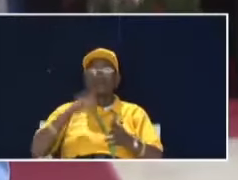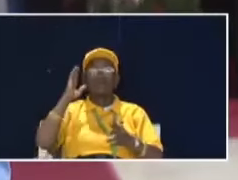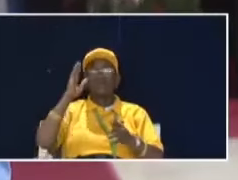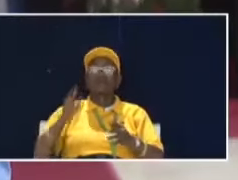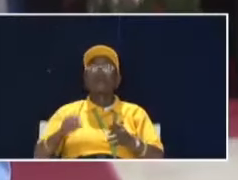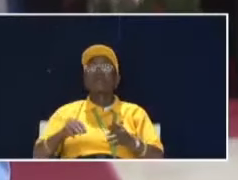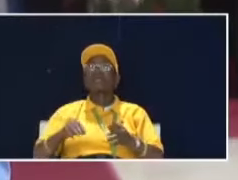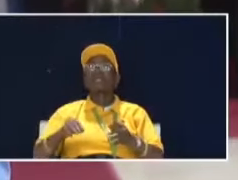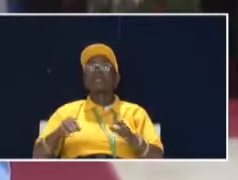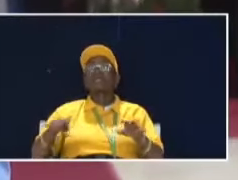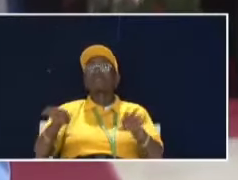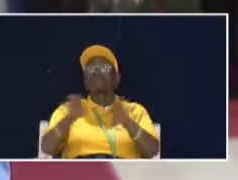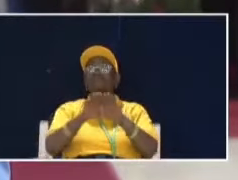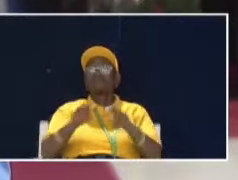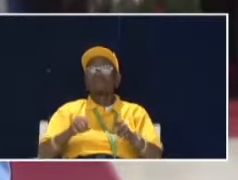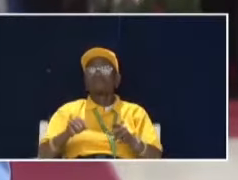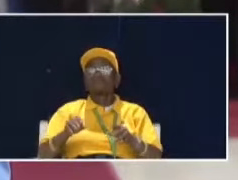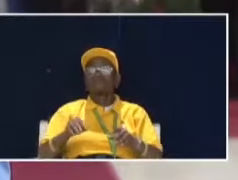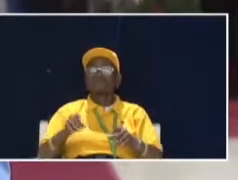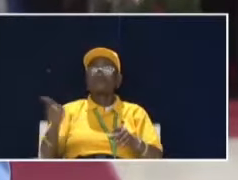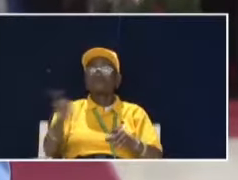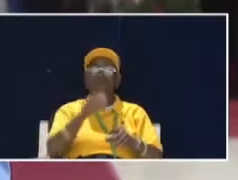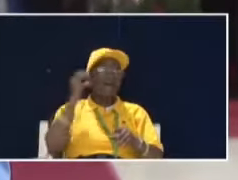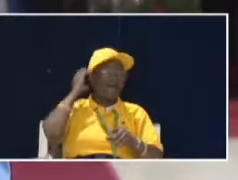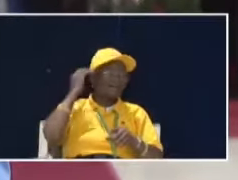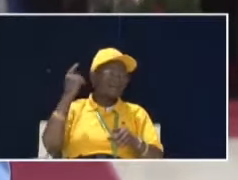You've heard the story before.